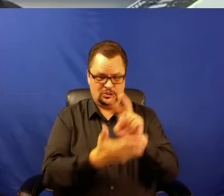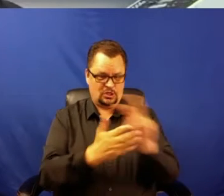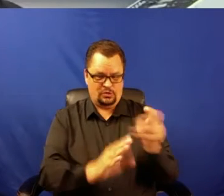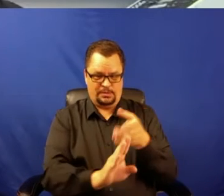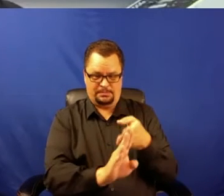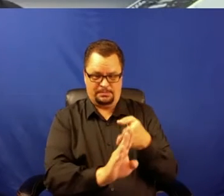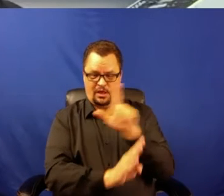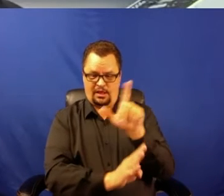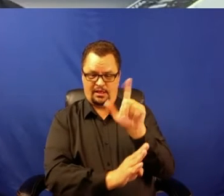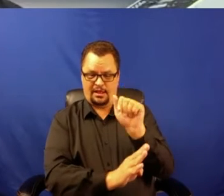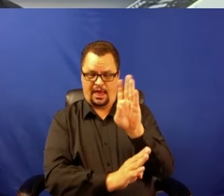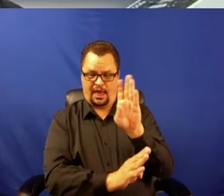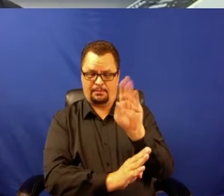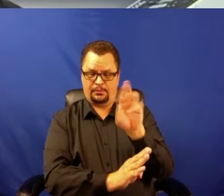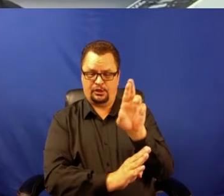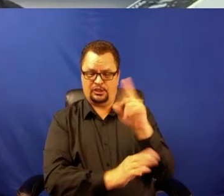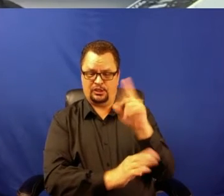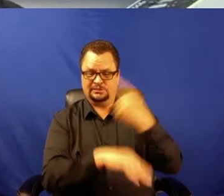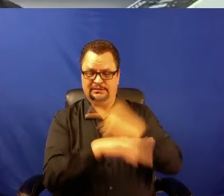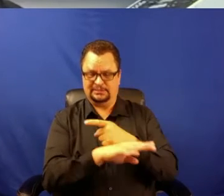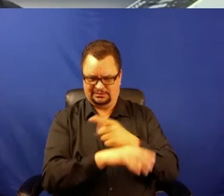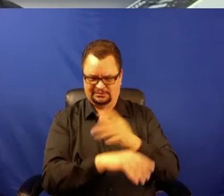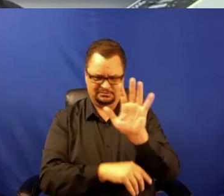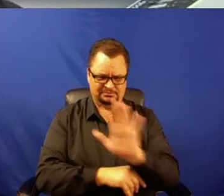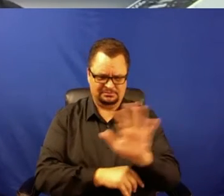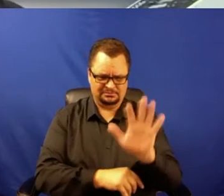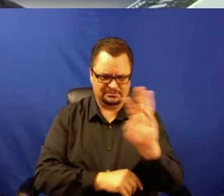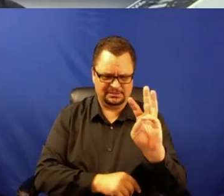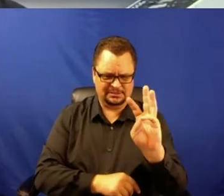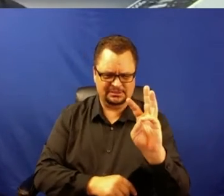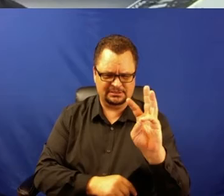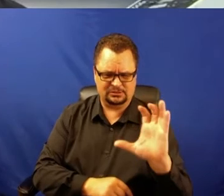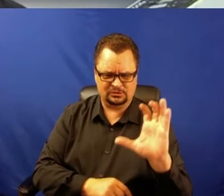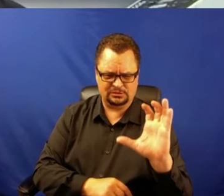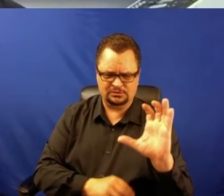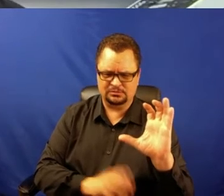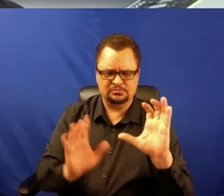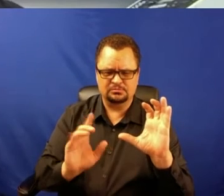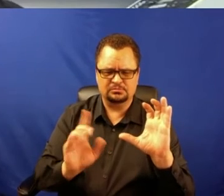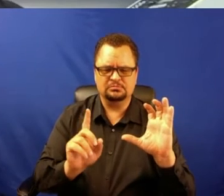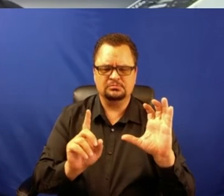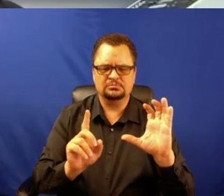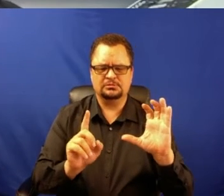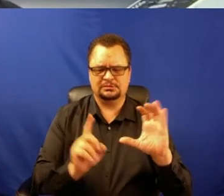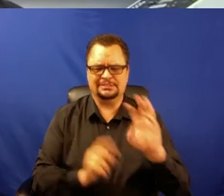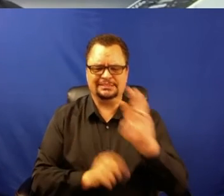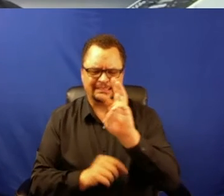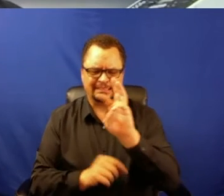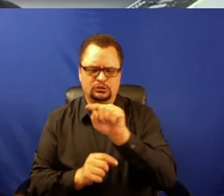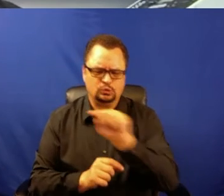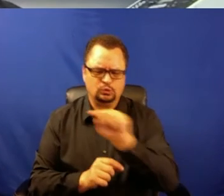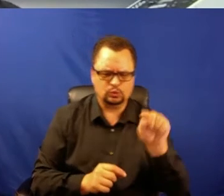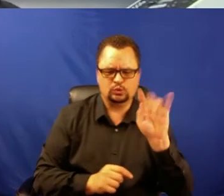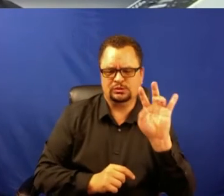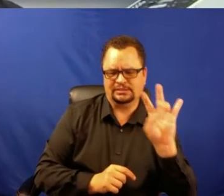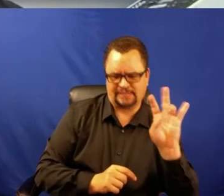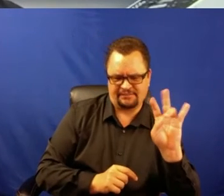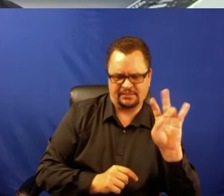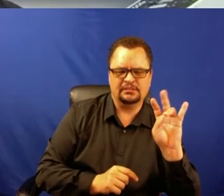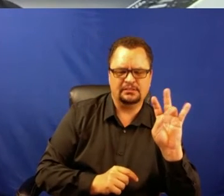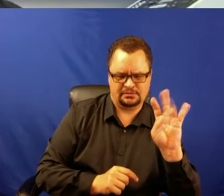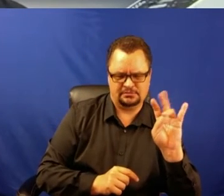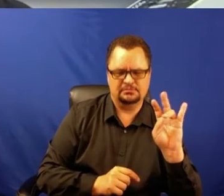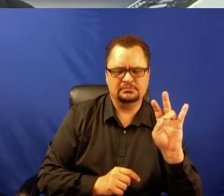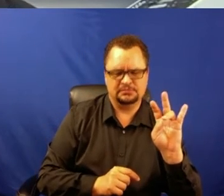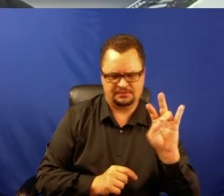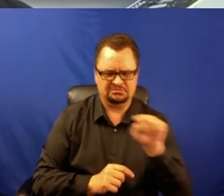having to be isolated because of exposure. We put mask mandate in Labor Day, and since then we've